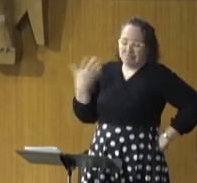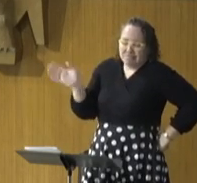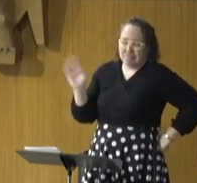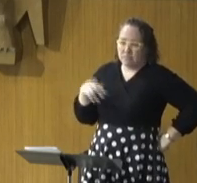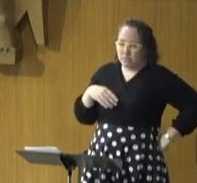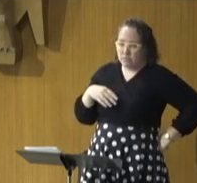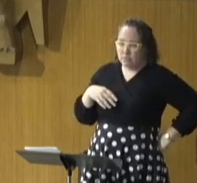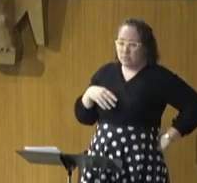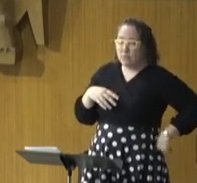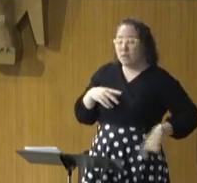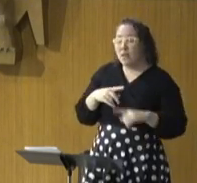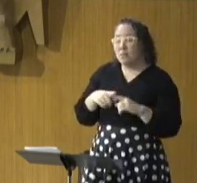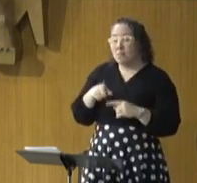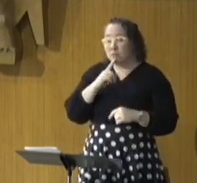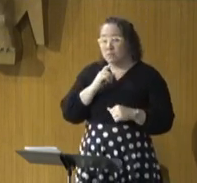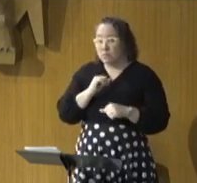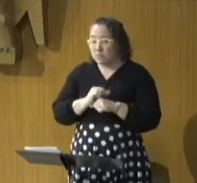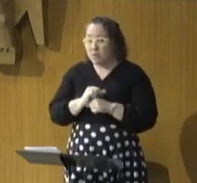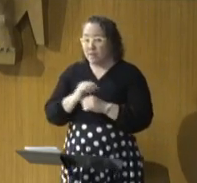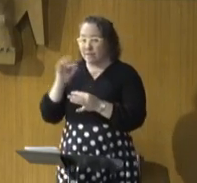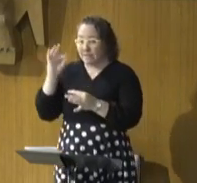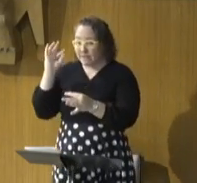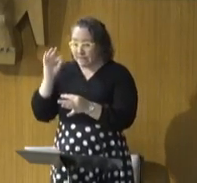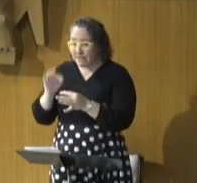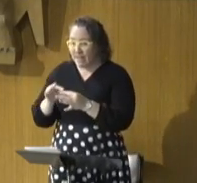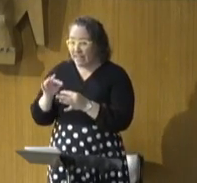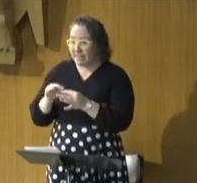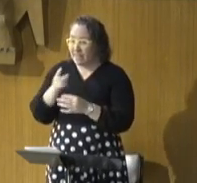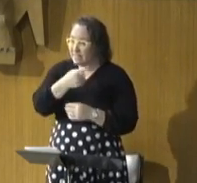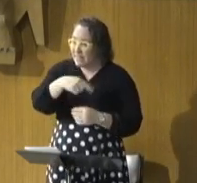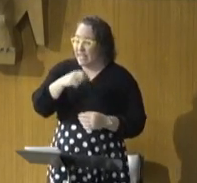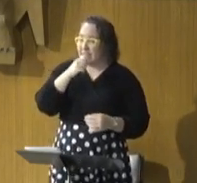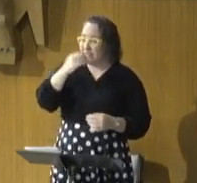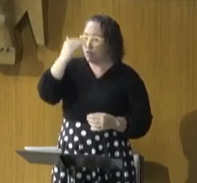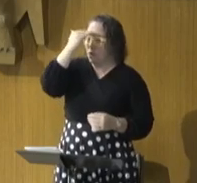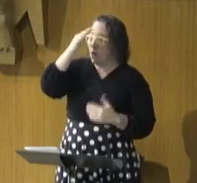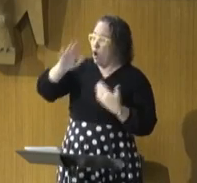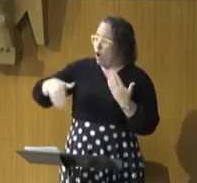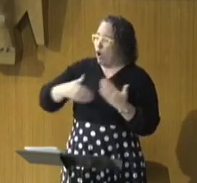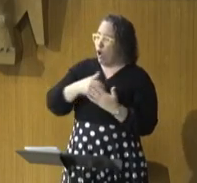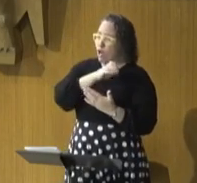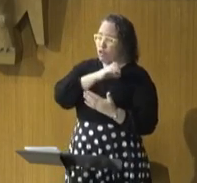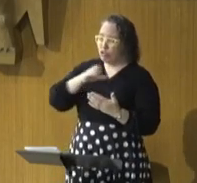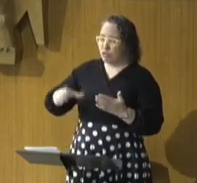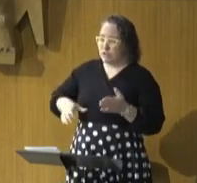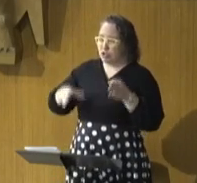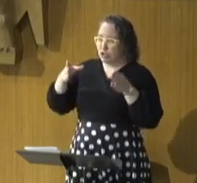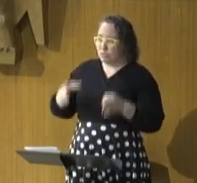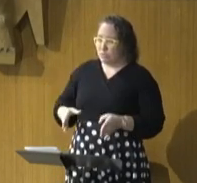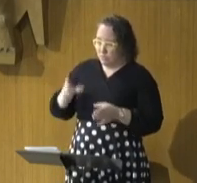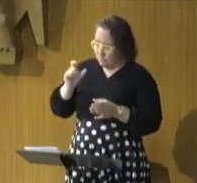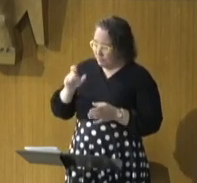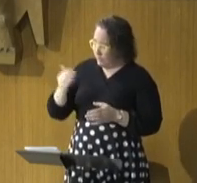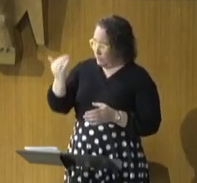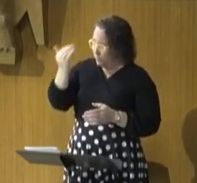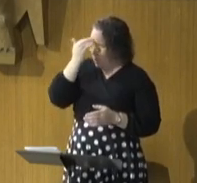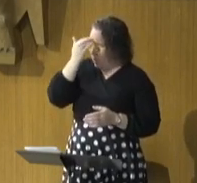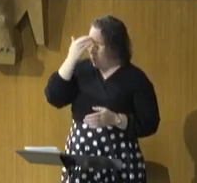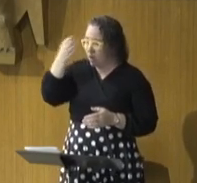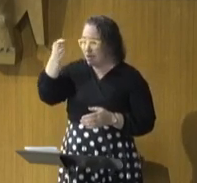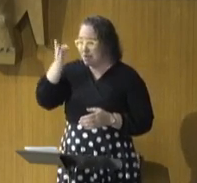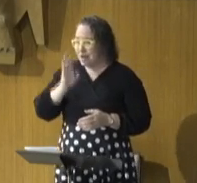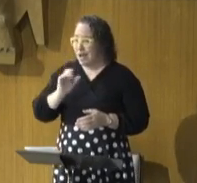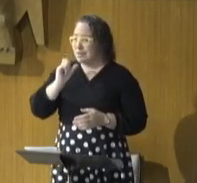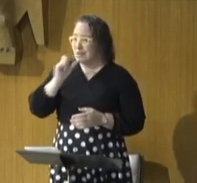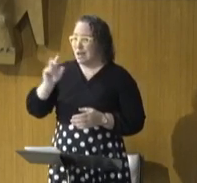they knew the outcome. I think a lesson that all Christians have to learn at some point in our faith journey is that God is not a vending